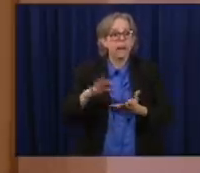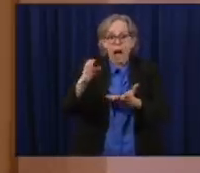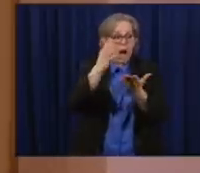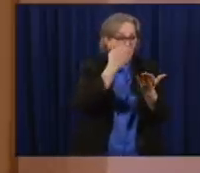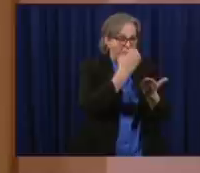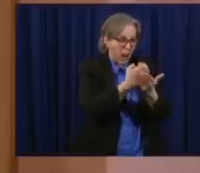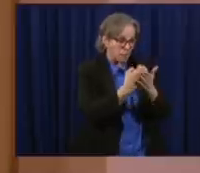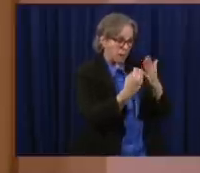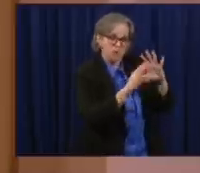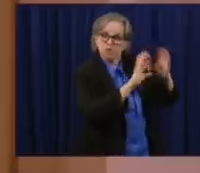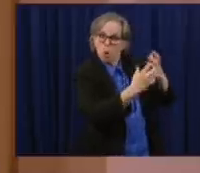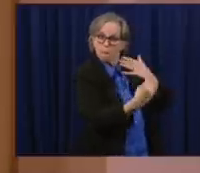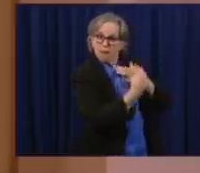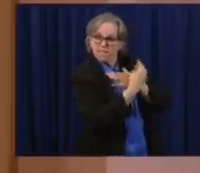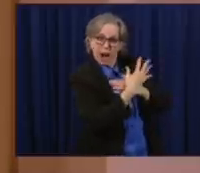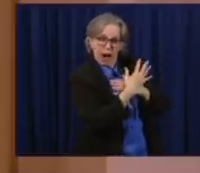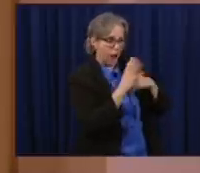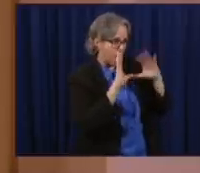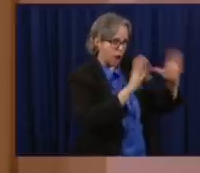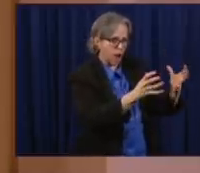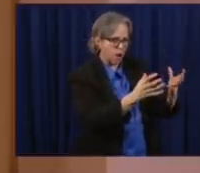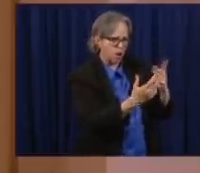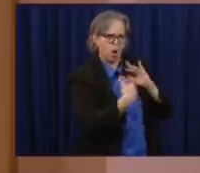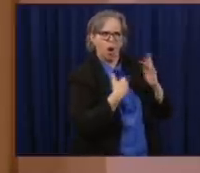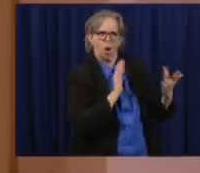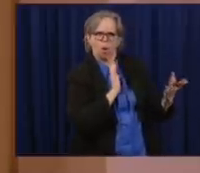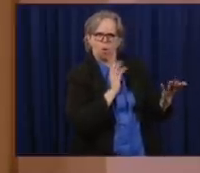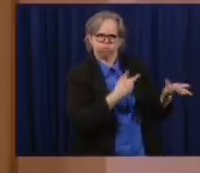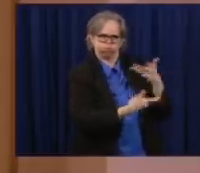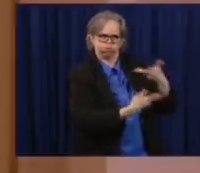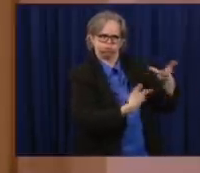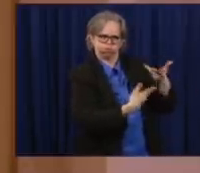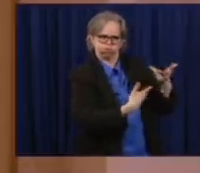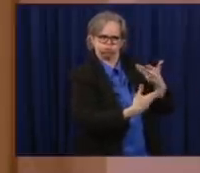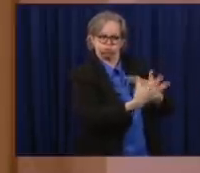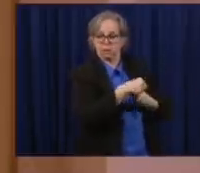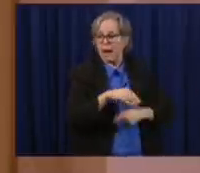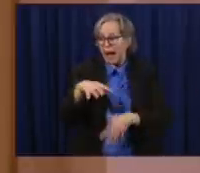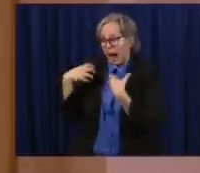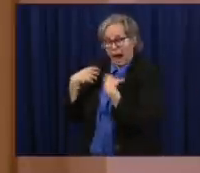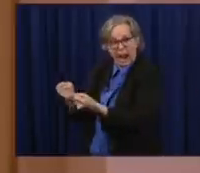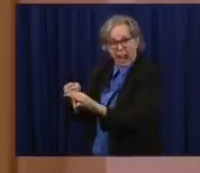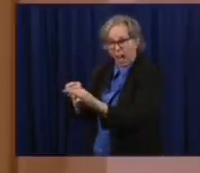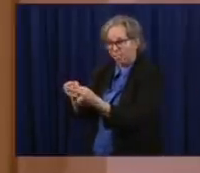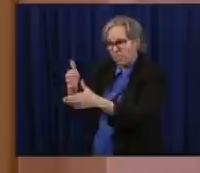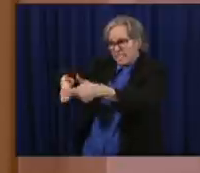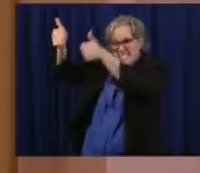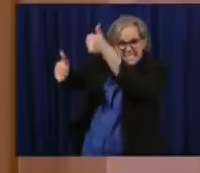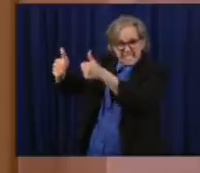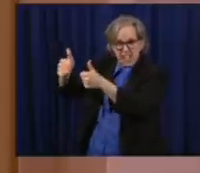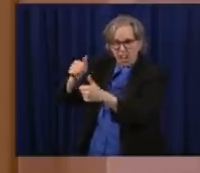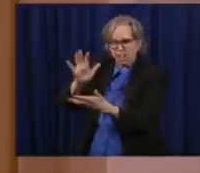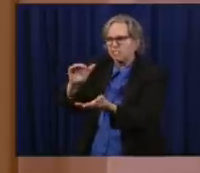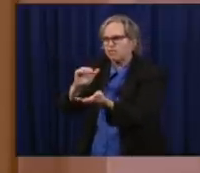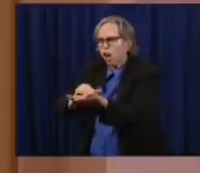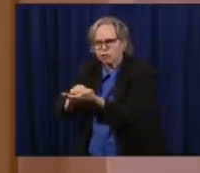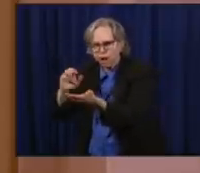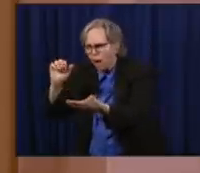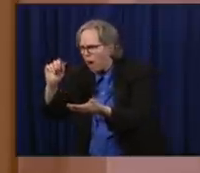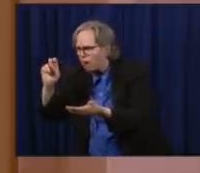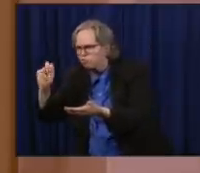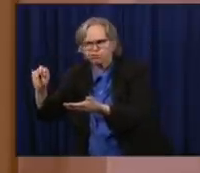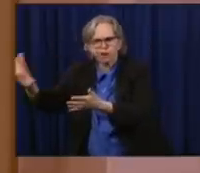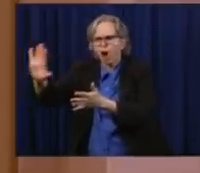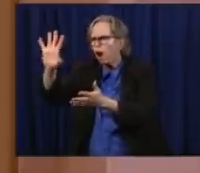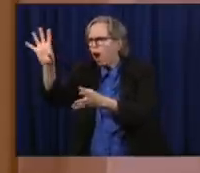which is reaching out and trying to be inclusive. We have health officials that Dr. Acton and many others are engaging in